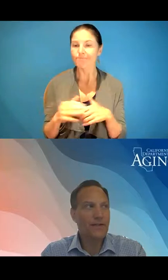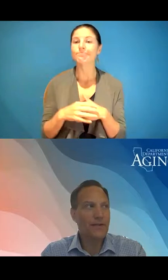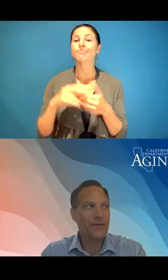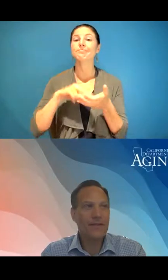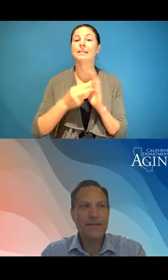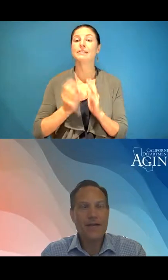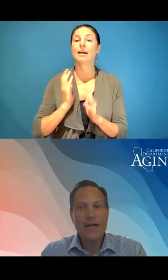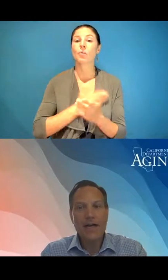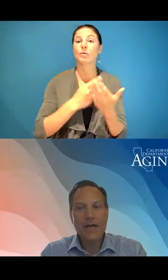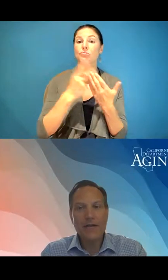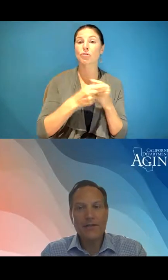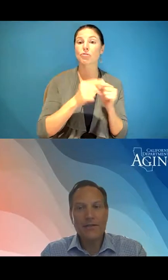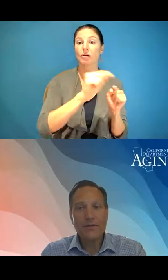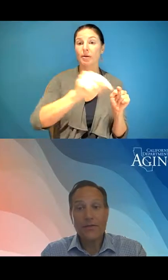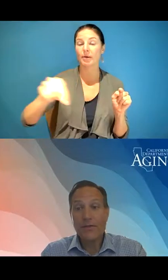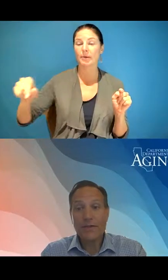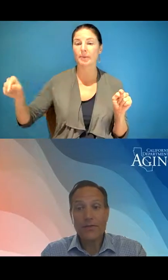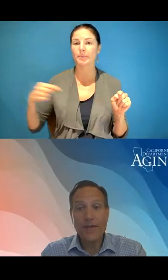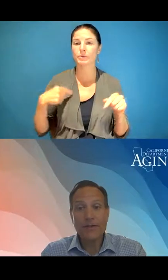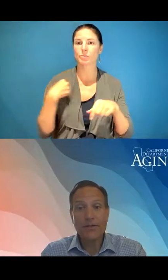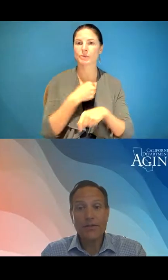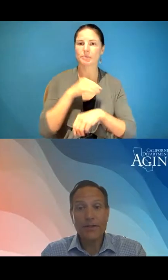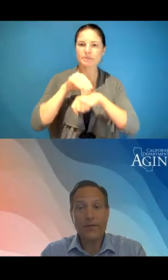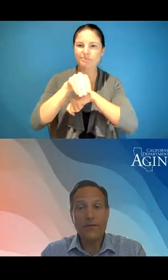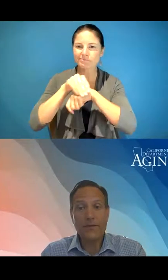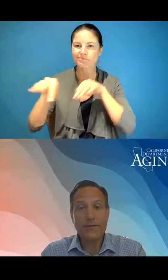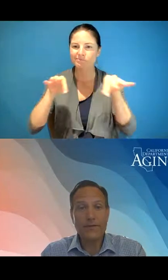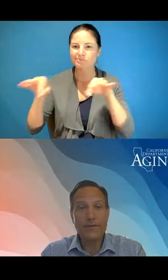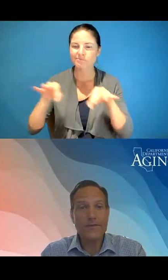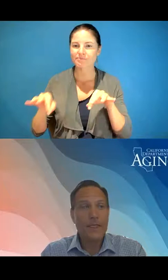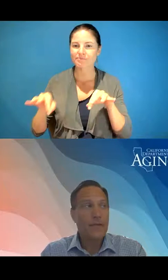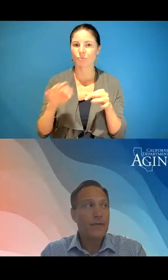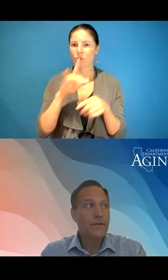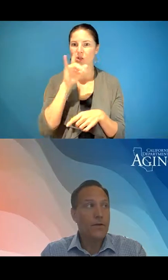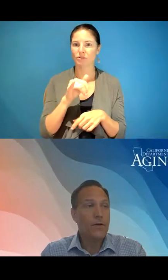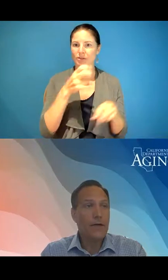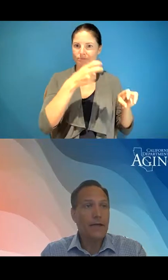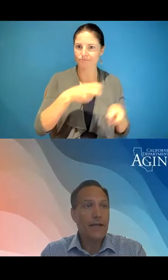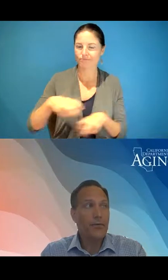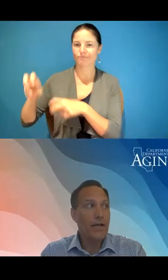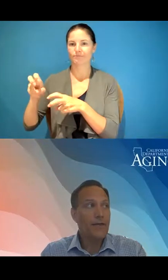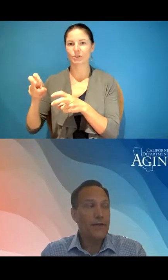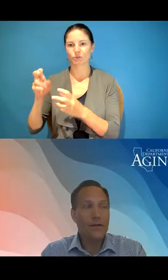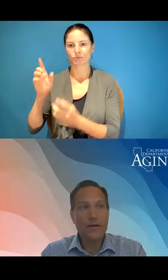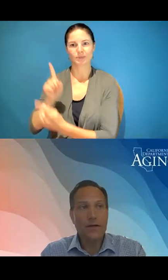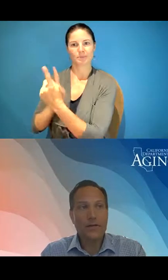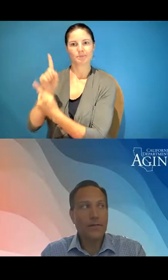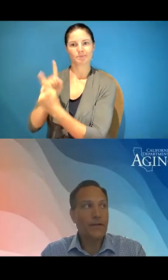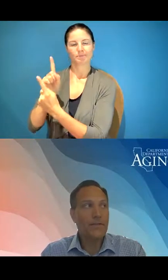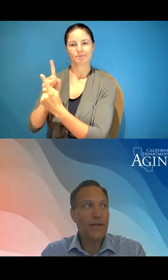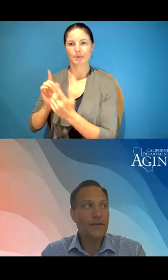programs, next slide please, to start the transition back to in-person services. So on April 8th,